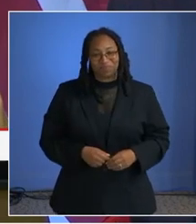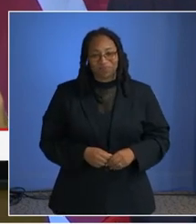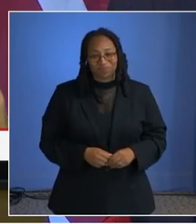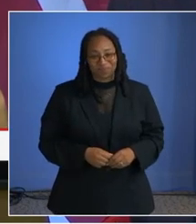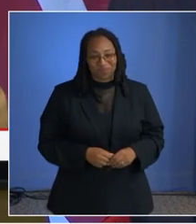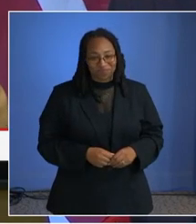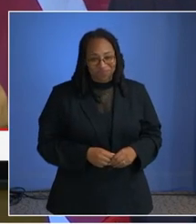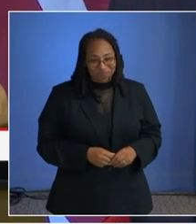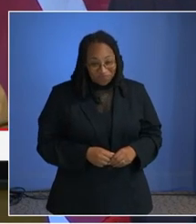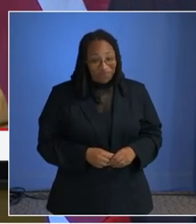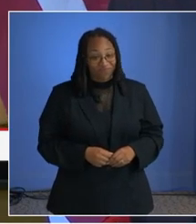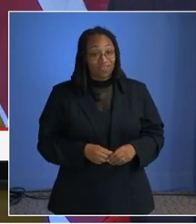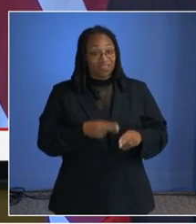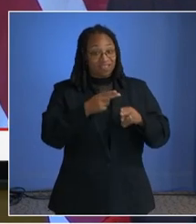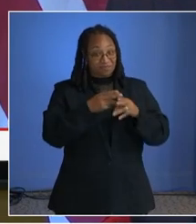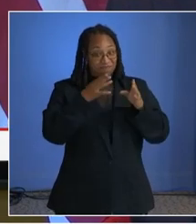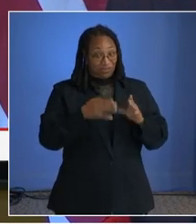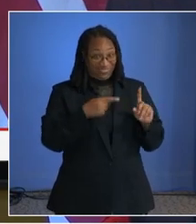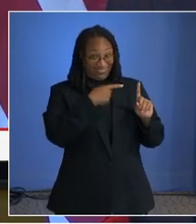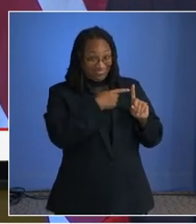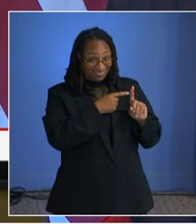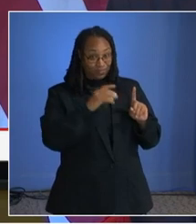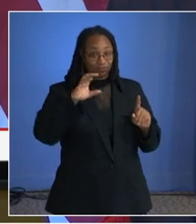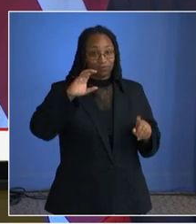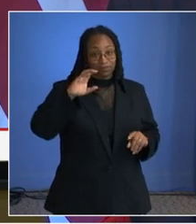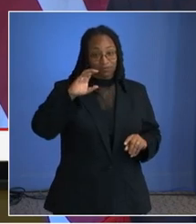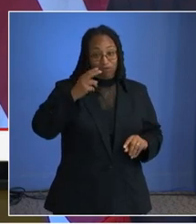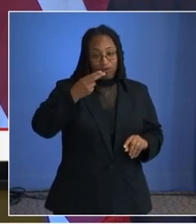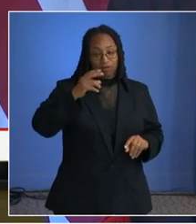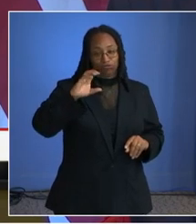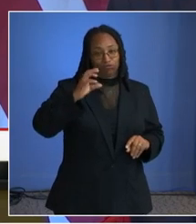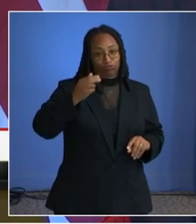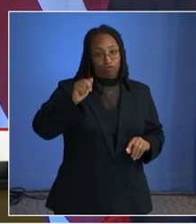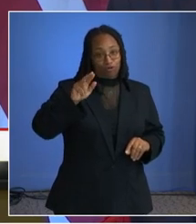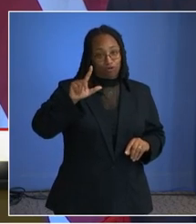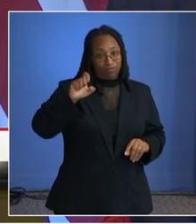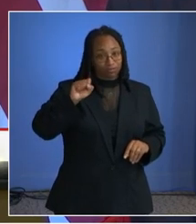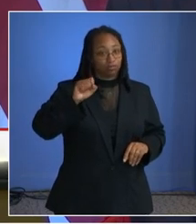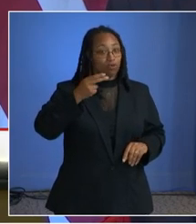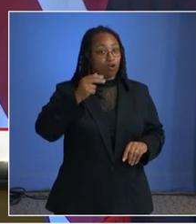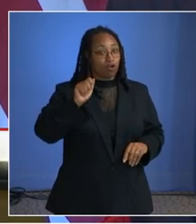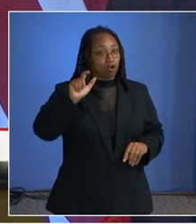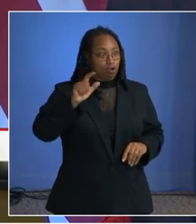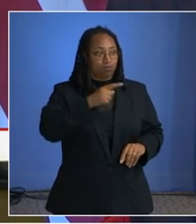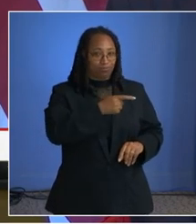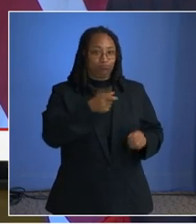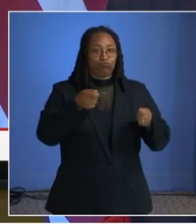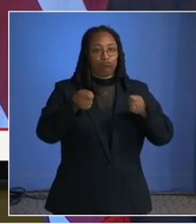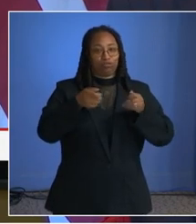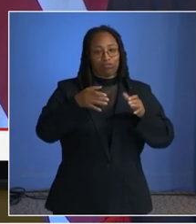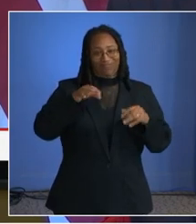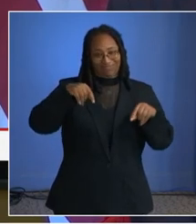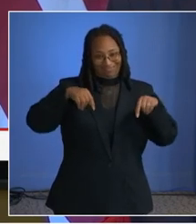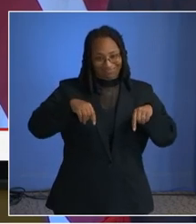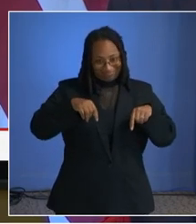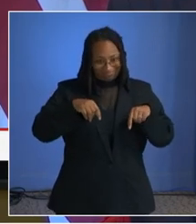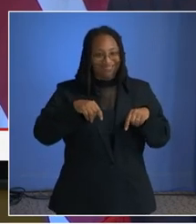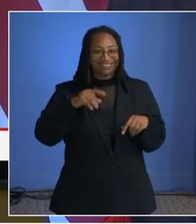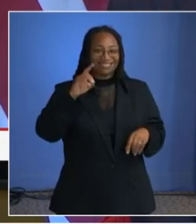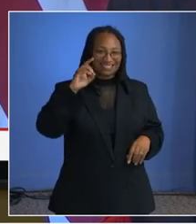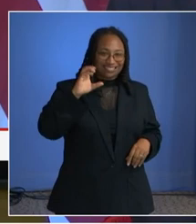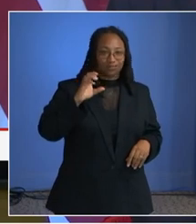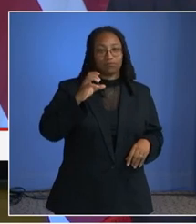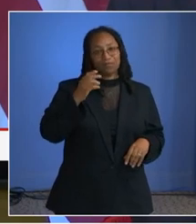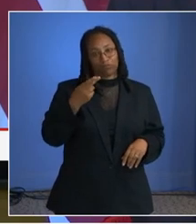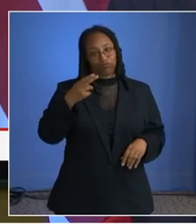careers in DC. The first thing he's going to talk about are the hiring fairs that we've been conducting and